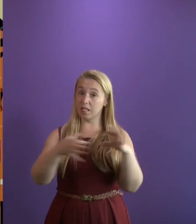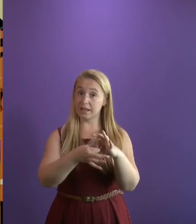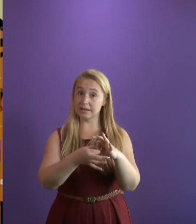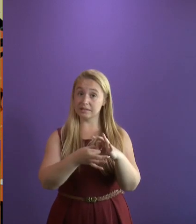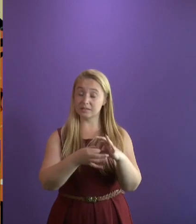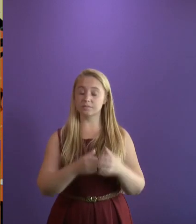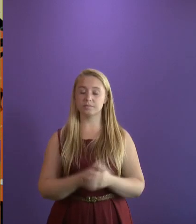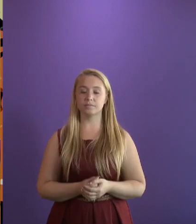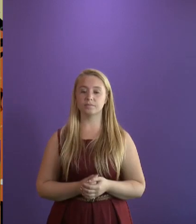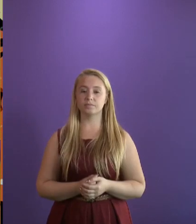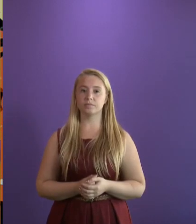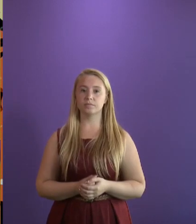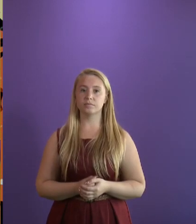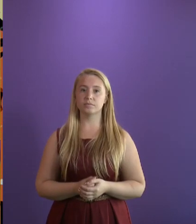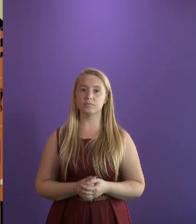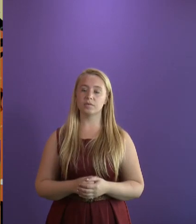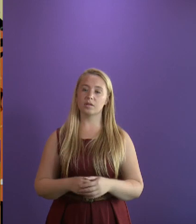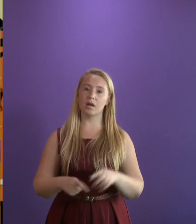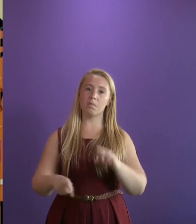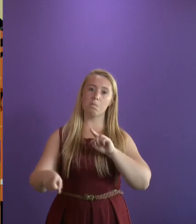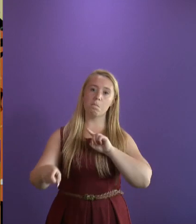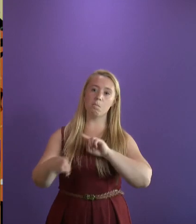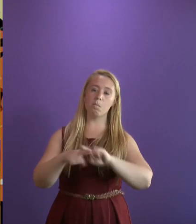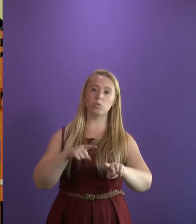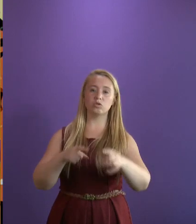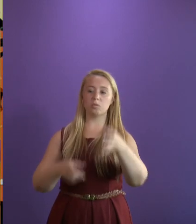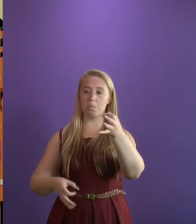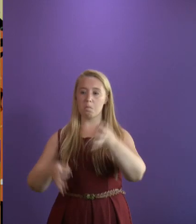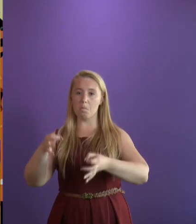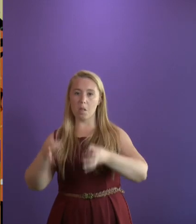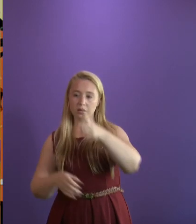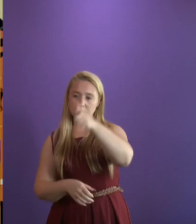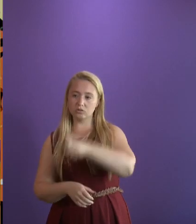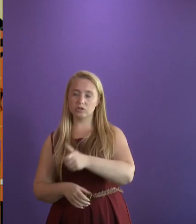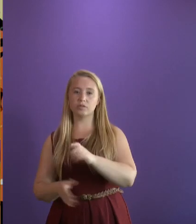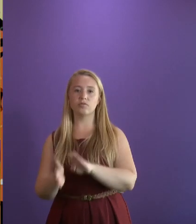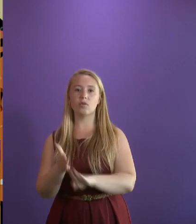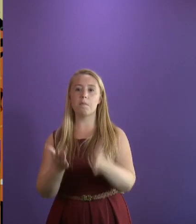average stereotypical politician is usually from a middle-class background.